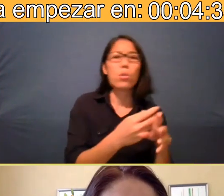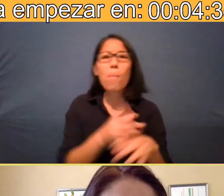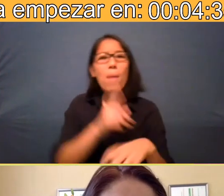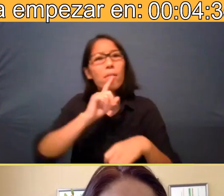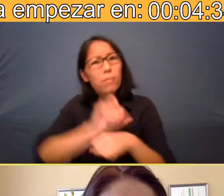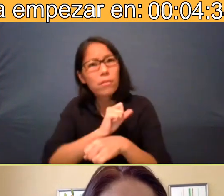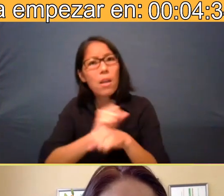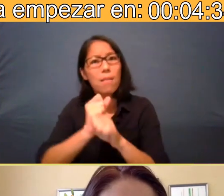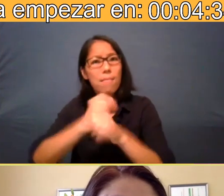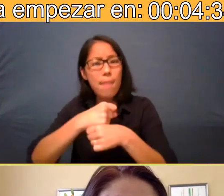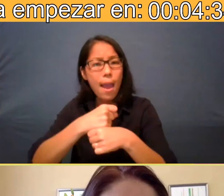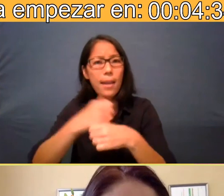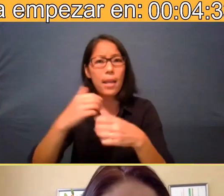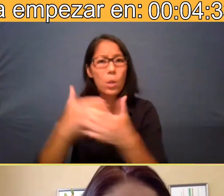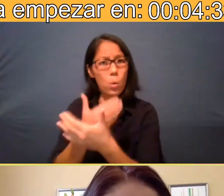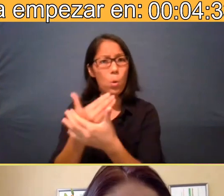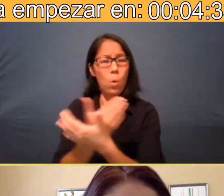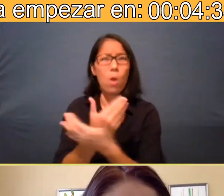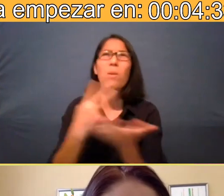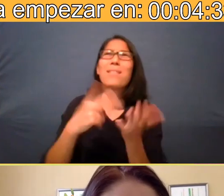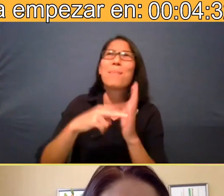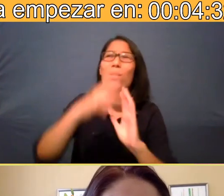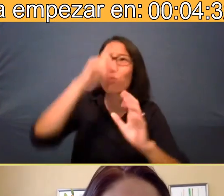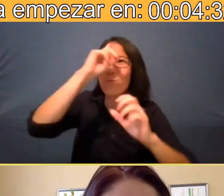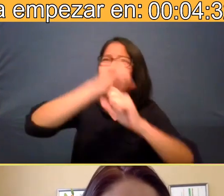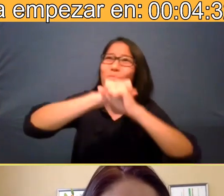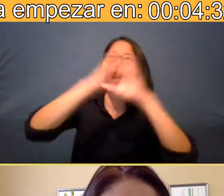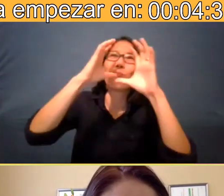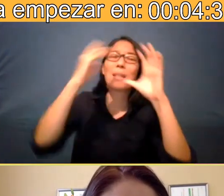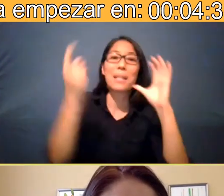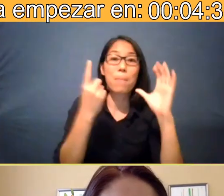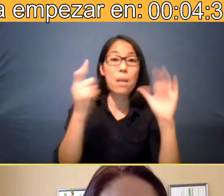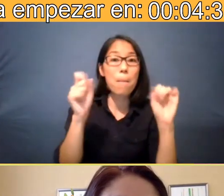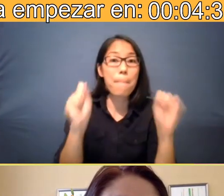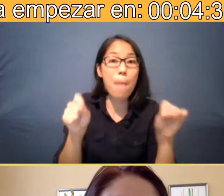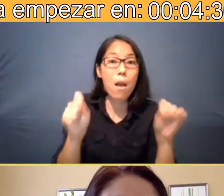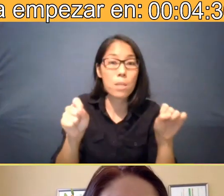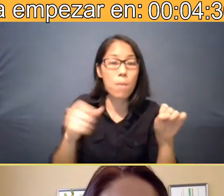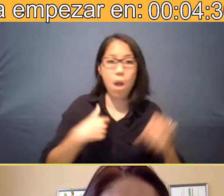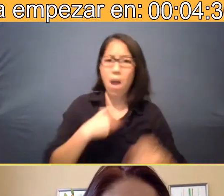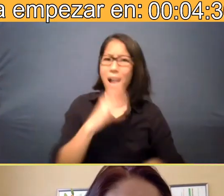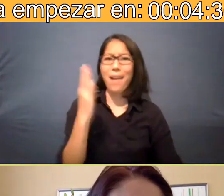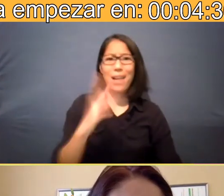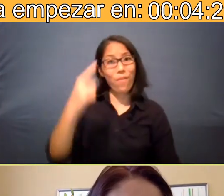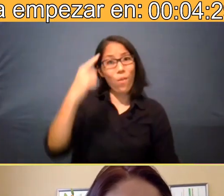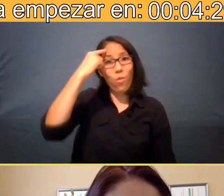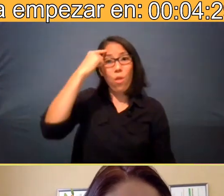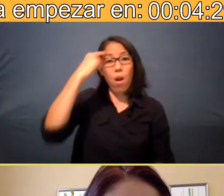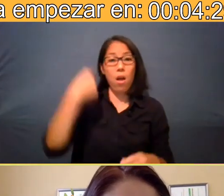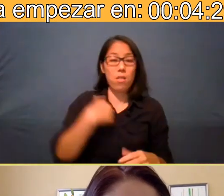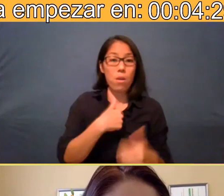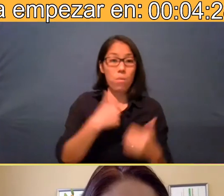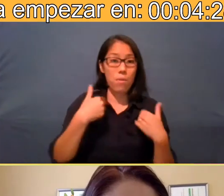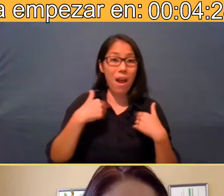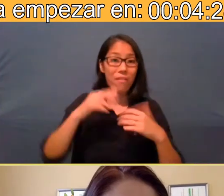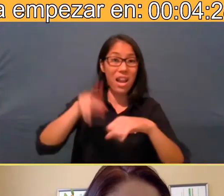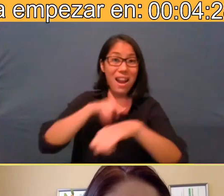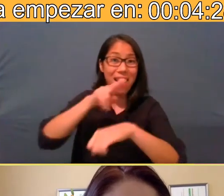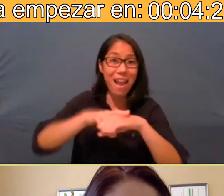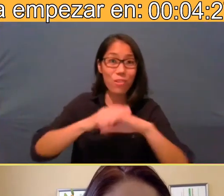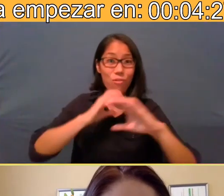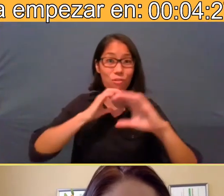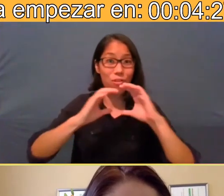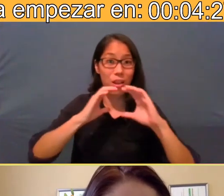mean to imagine something that's possible. I never would have imagined we would be having a national conversation